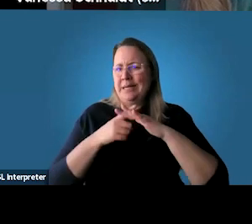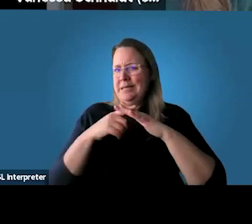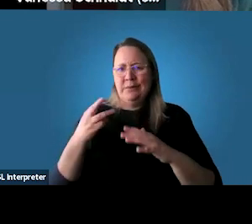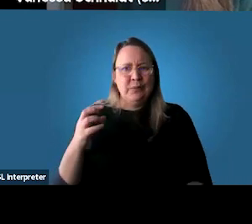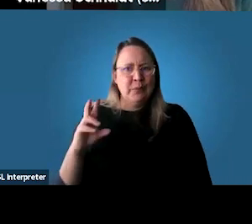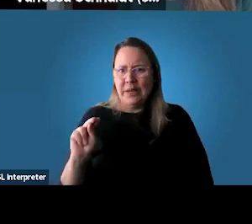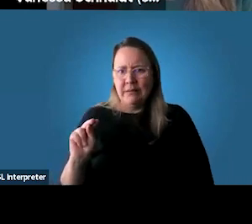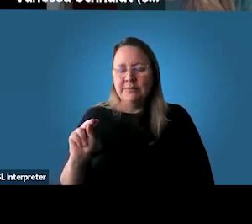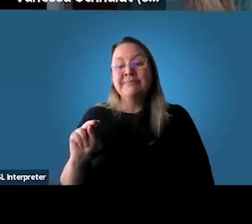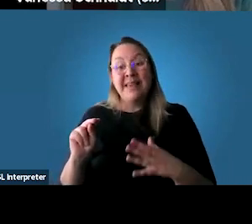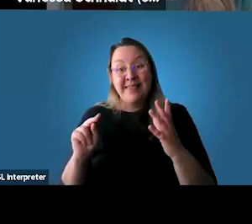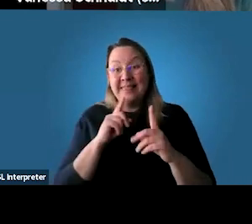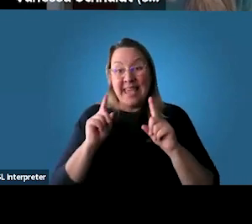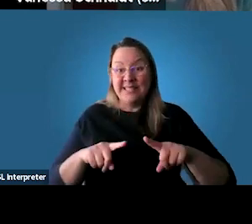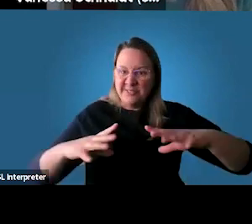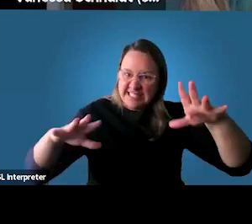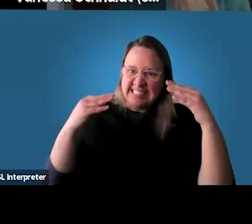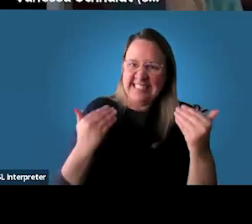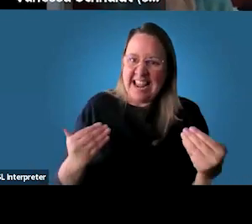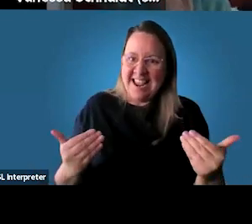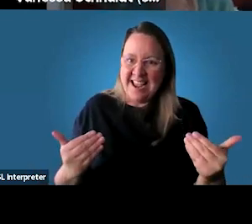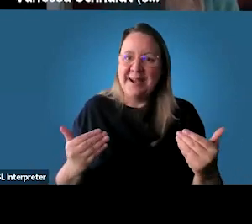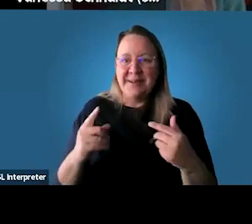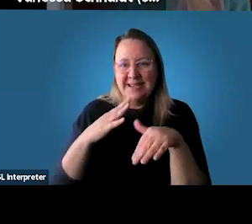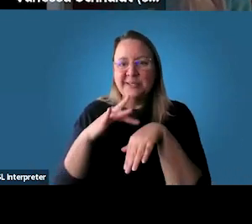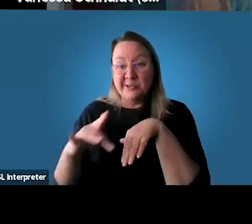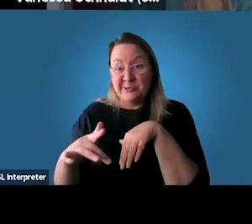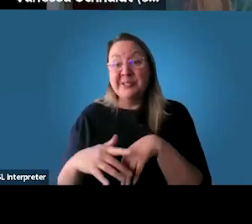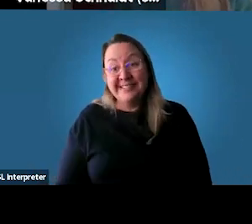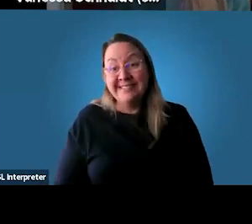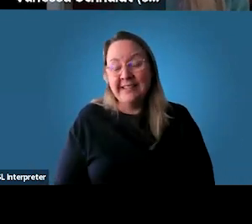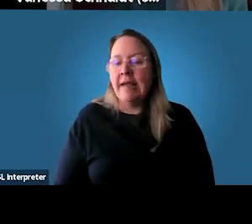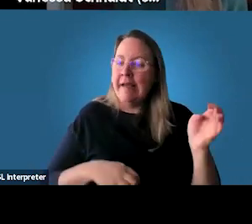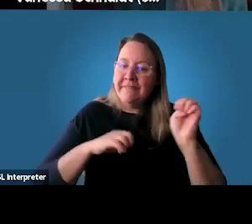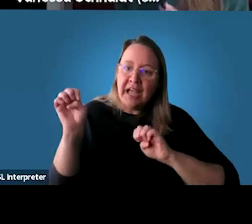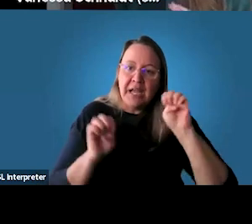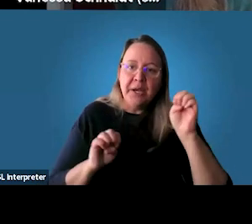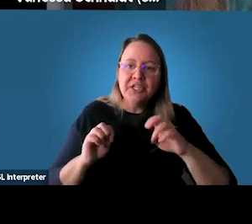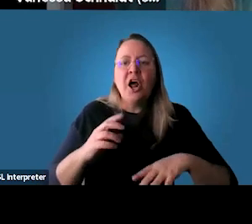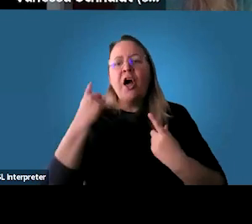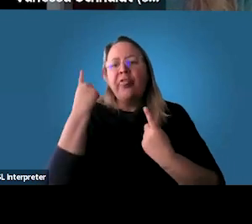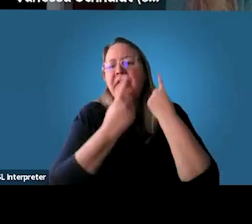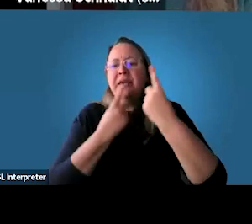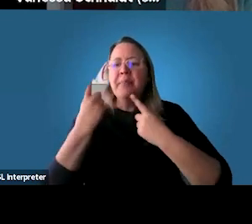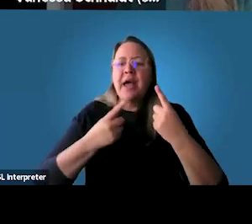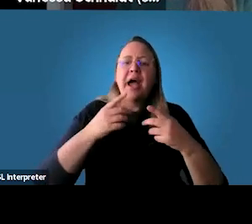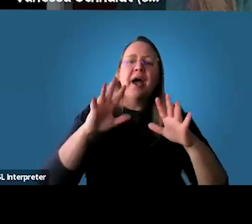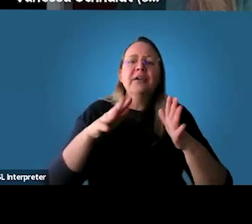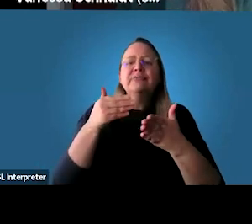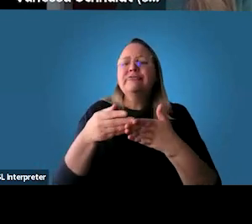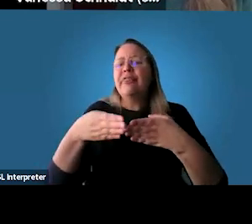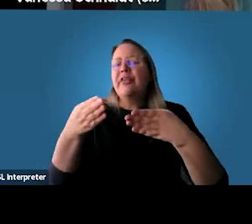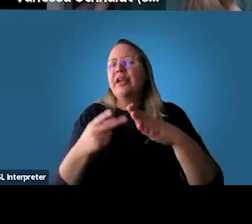The answer is now and early. Evaluation is not something to start thinking about at the end of a project or